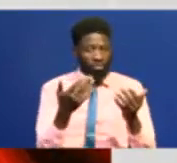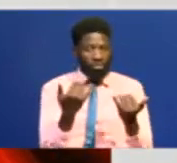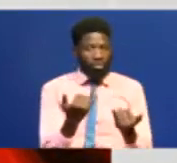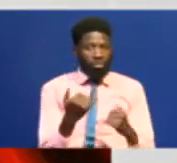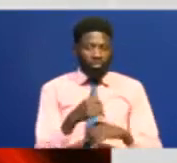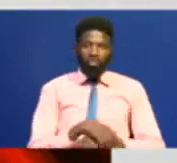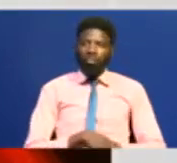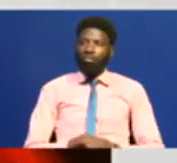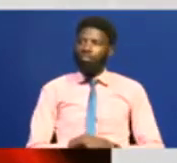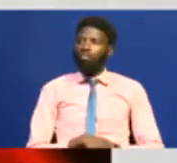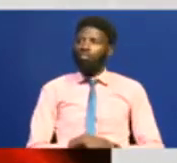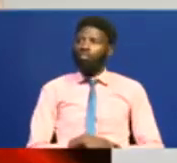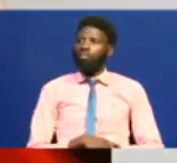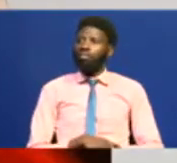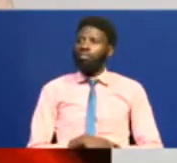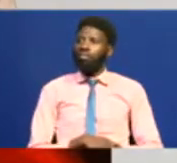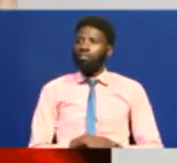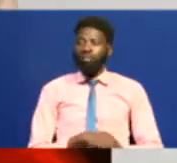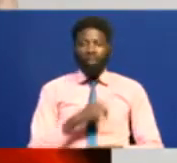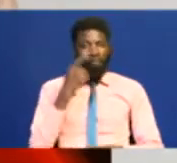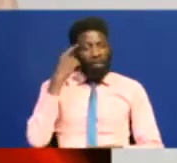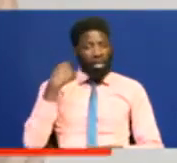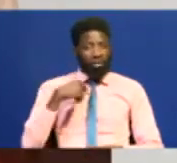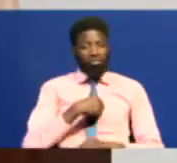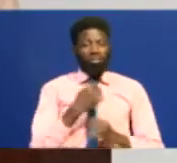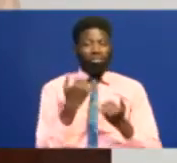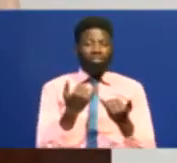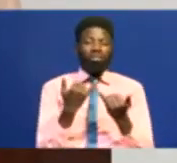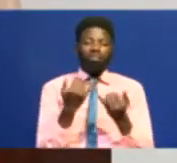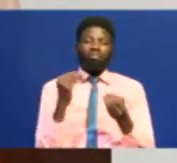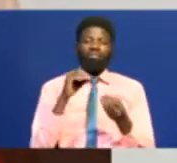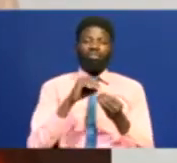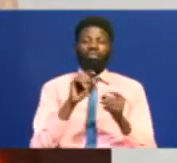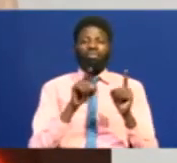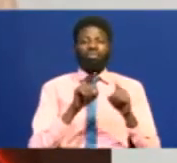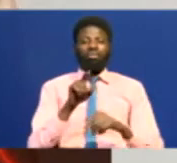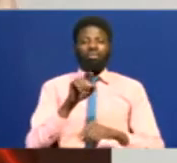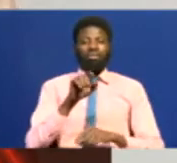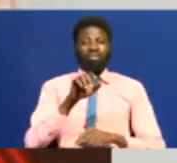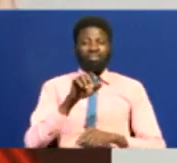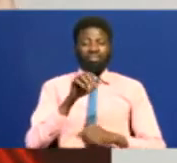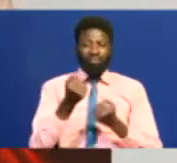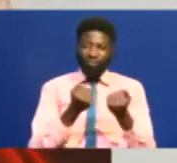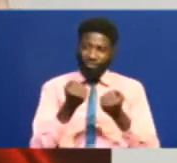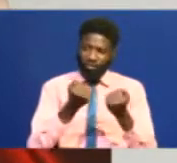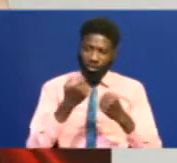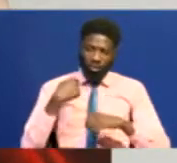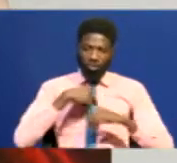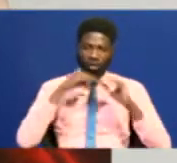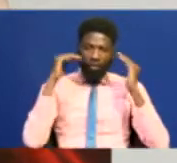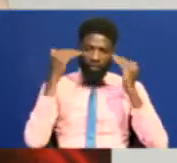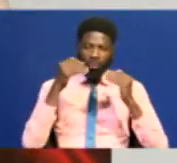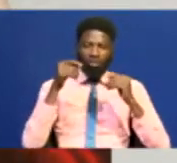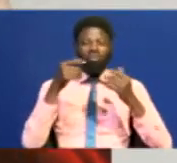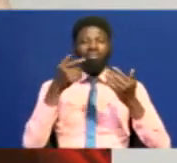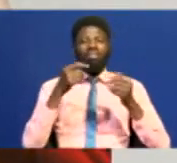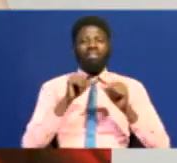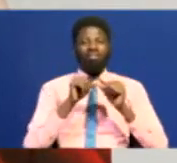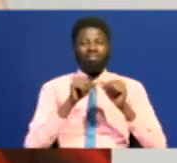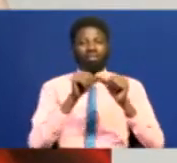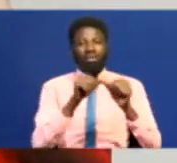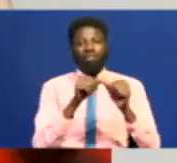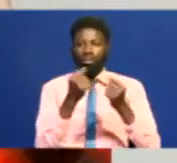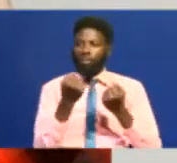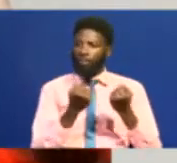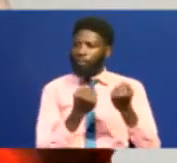now? Okay, so for us right now, particularly mm-hmm. in the transport, we're currently looking at sustainable mobility. Okay. So this has been,